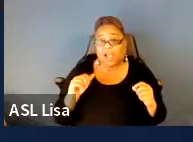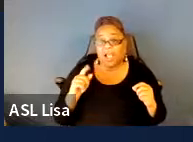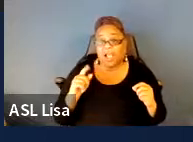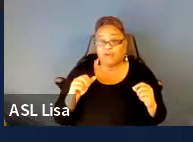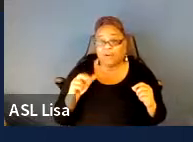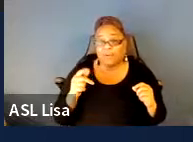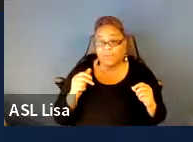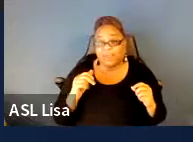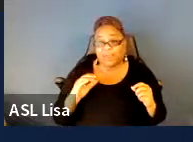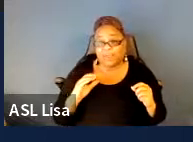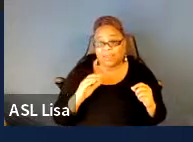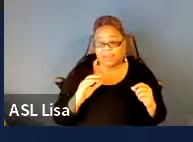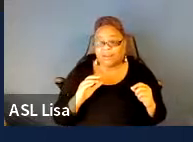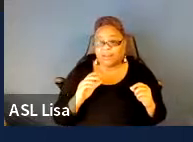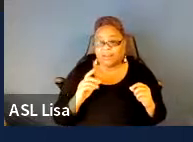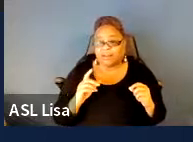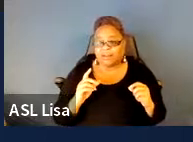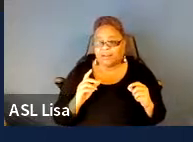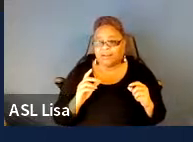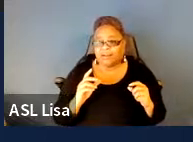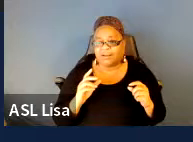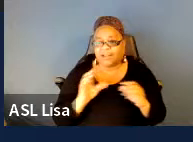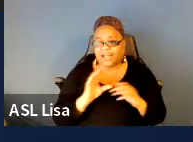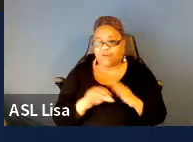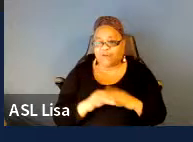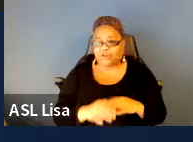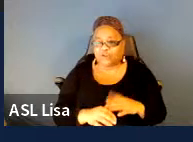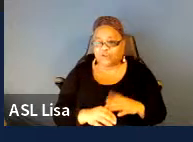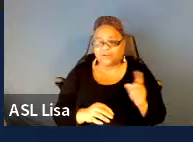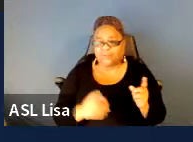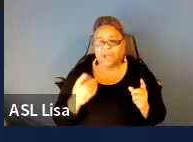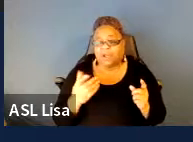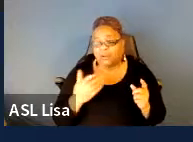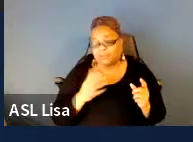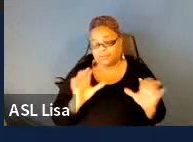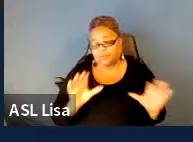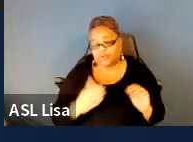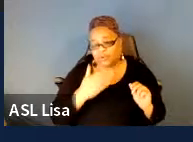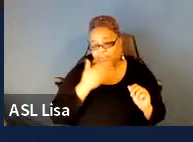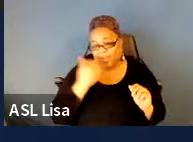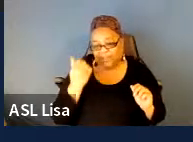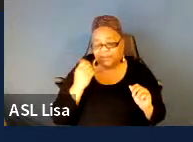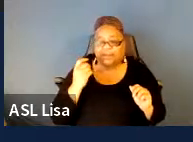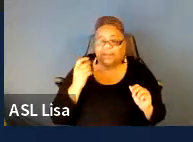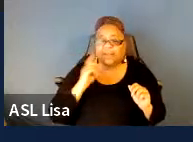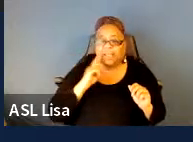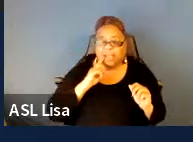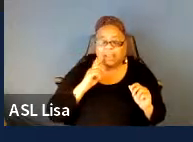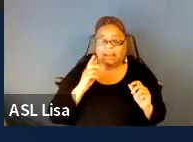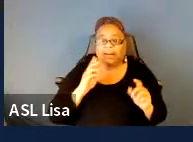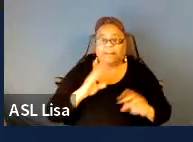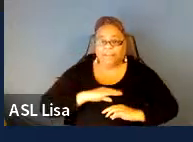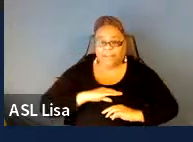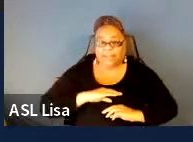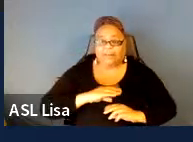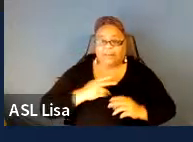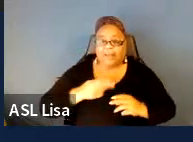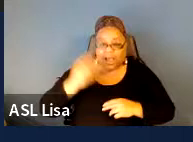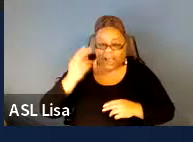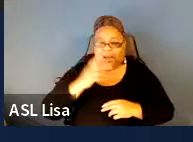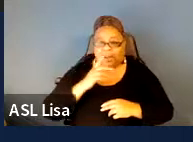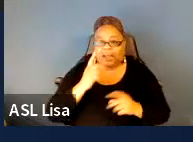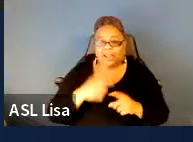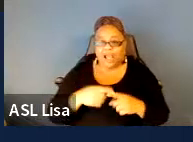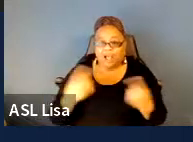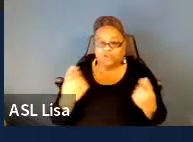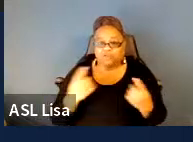you can. The signs could still be mounted at the right height, and they can still meet finishing contrast requirements, but, you know, just